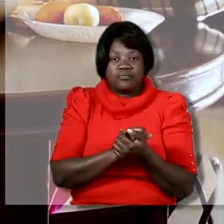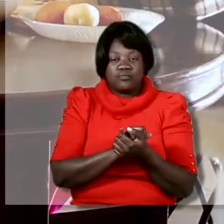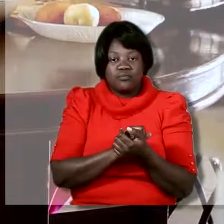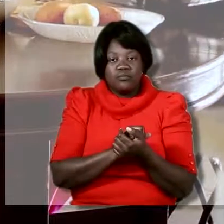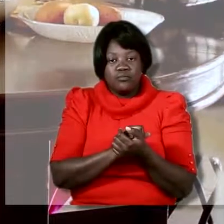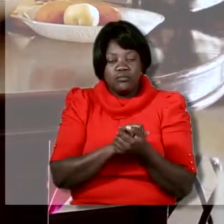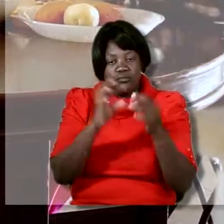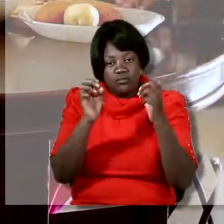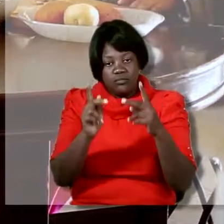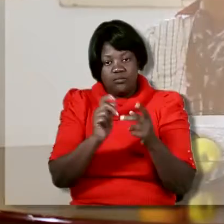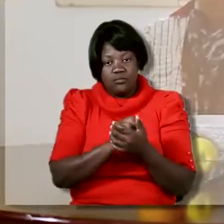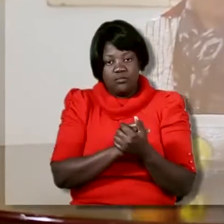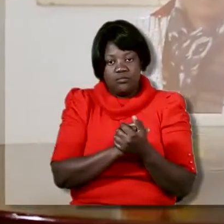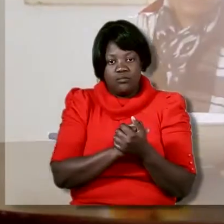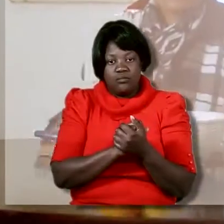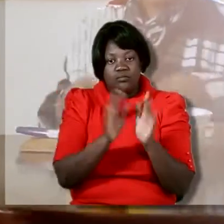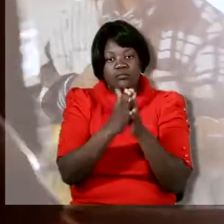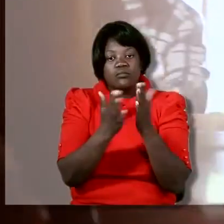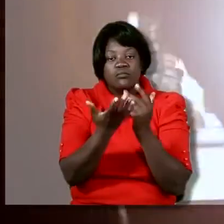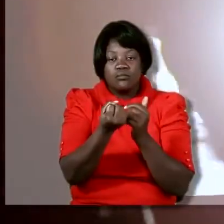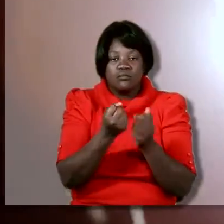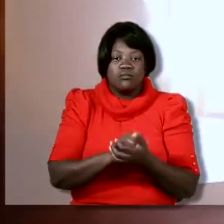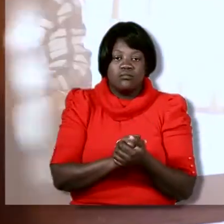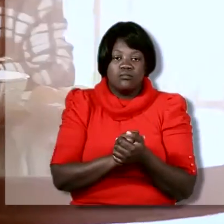Okay, Anne, bring your books.